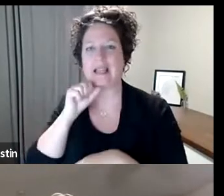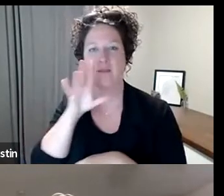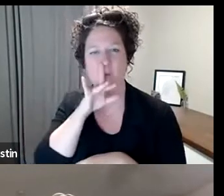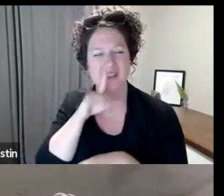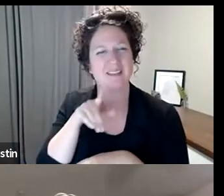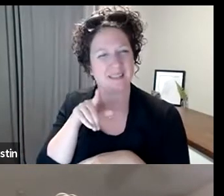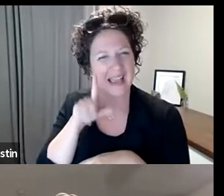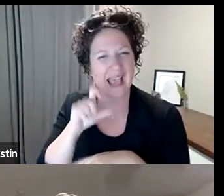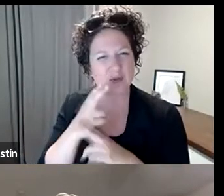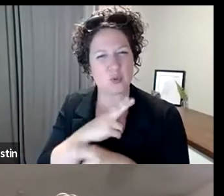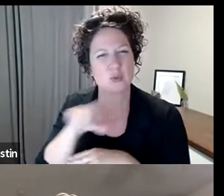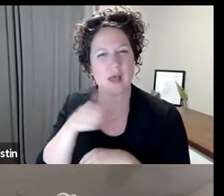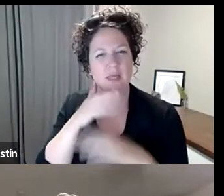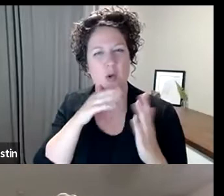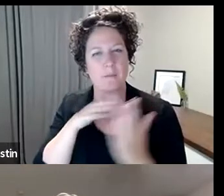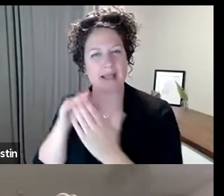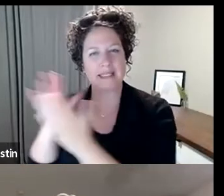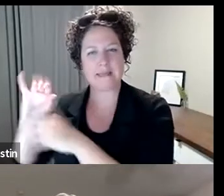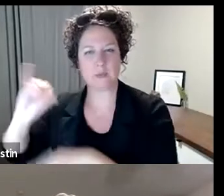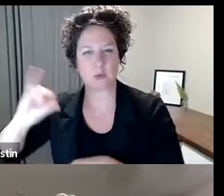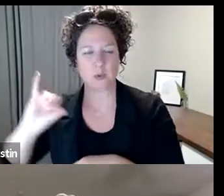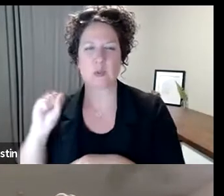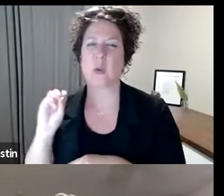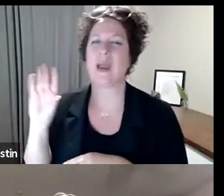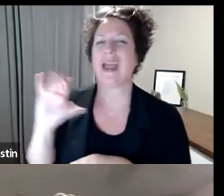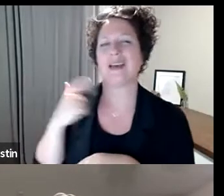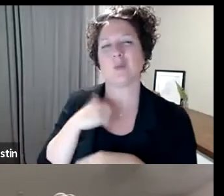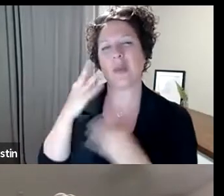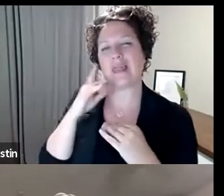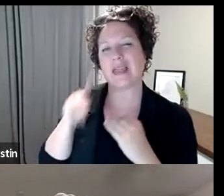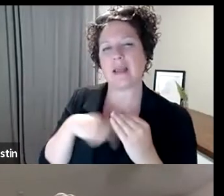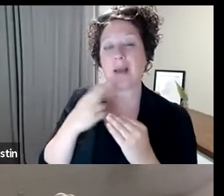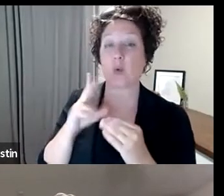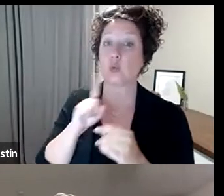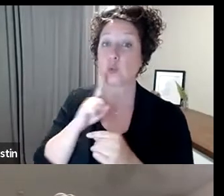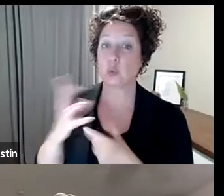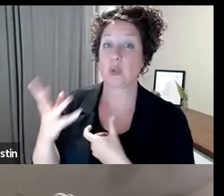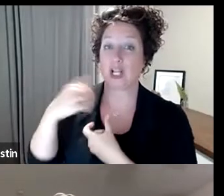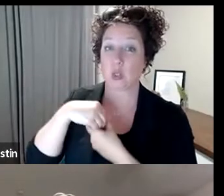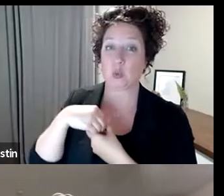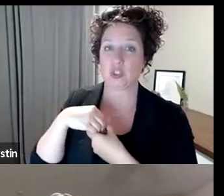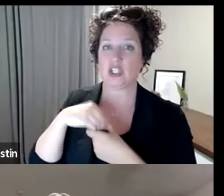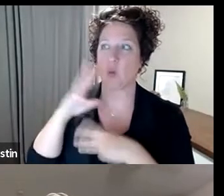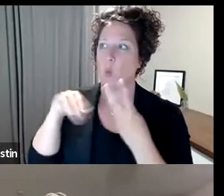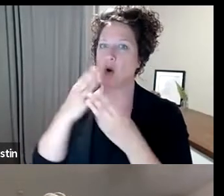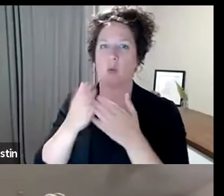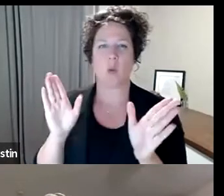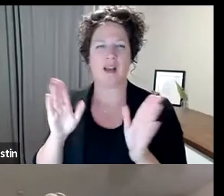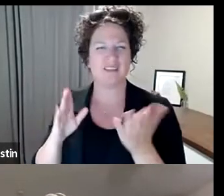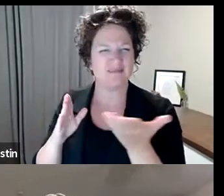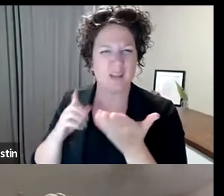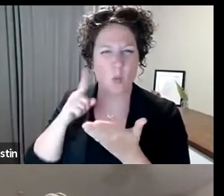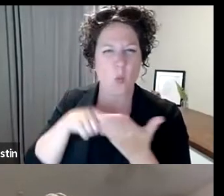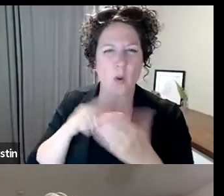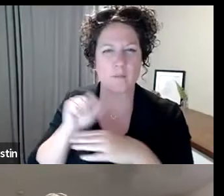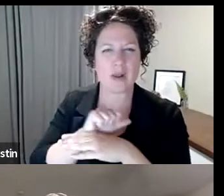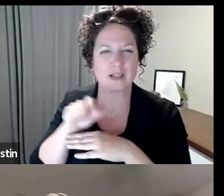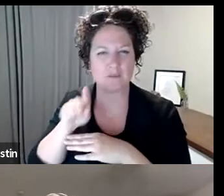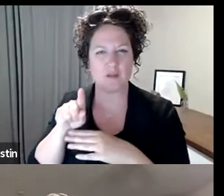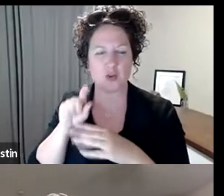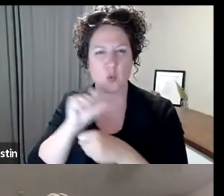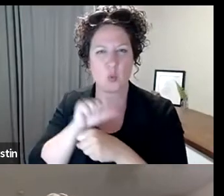need to use other mechanisms. So as we think about true inclusion worldwide, what practices have you worked to develop